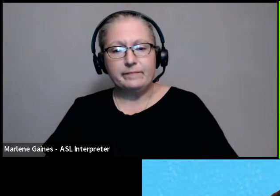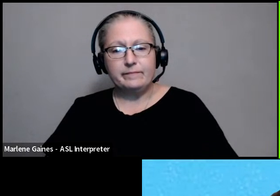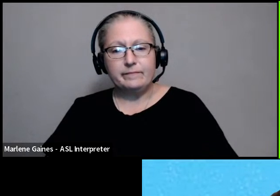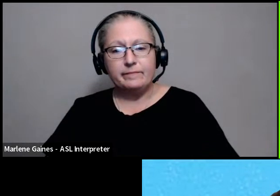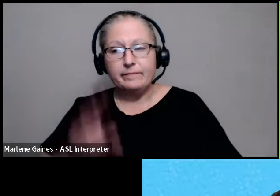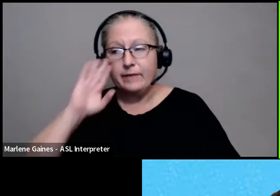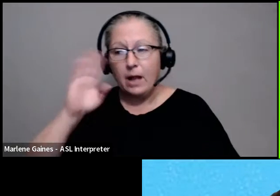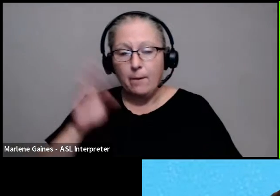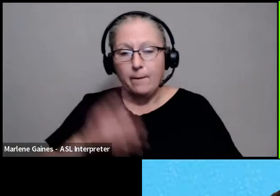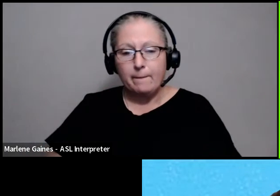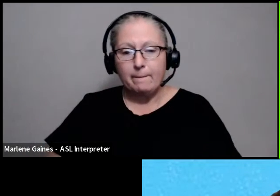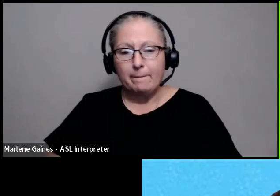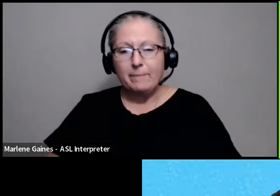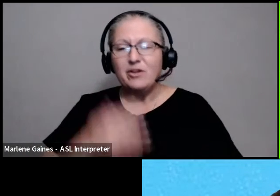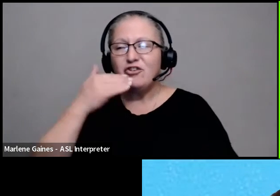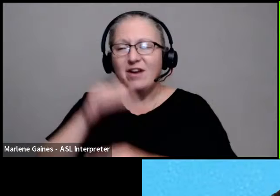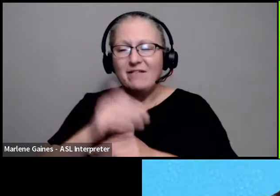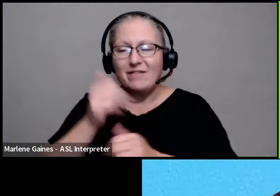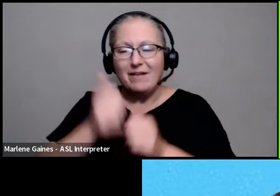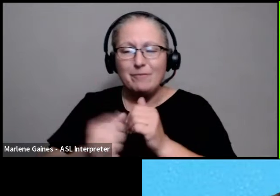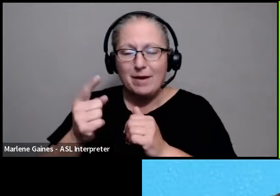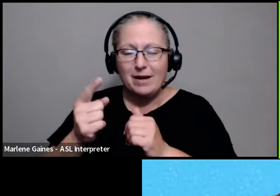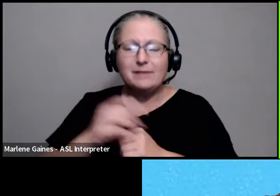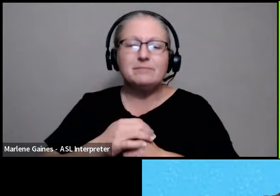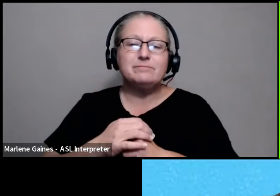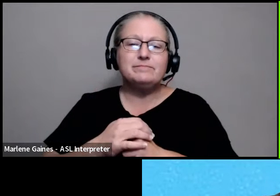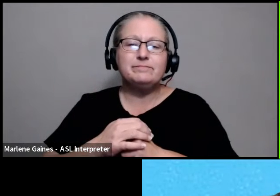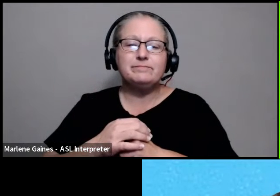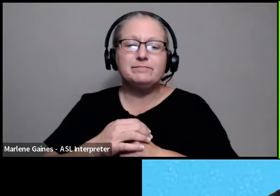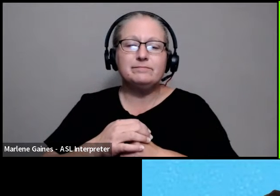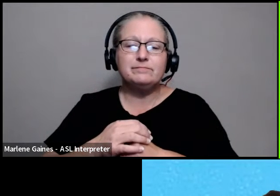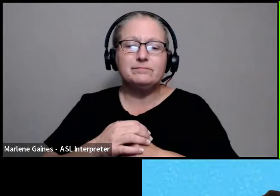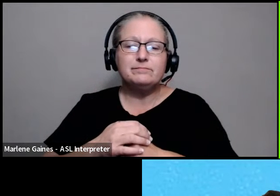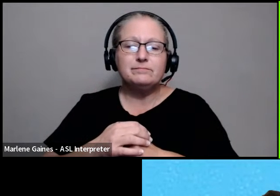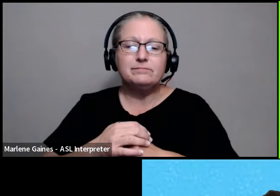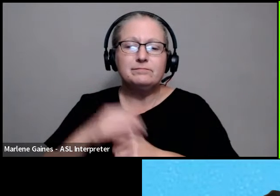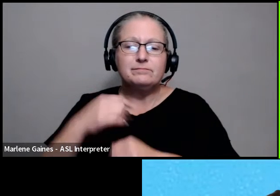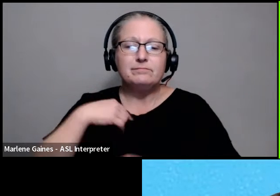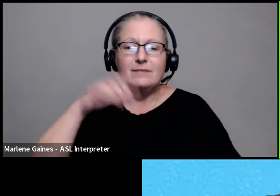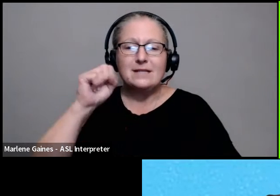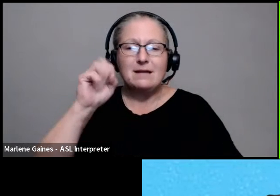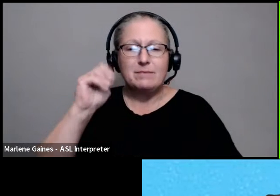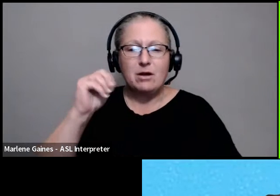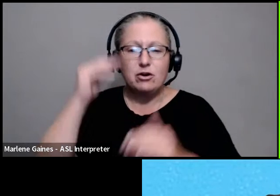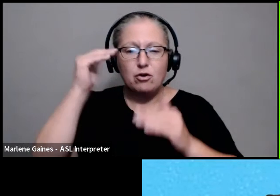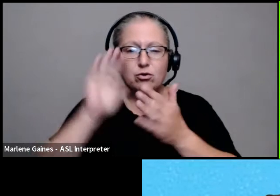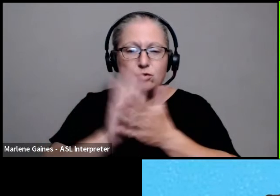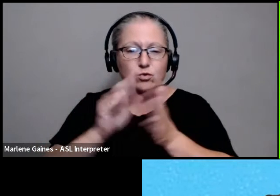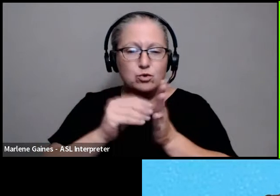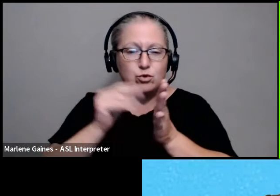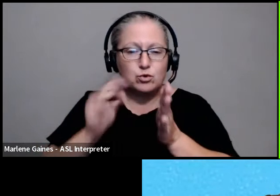Hello. Good afternoon, everybody. I'm a San Mateo Adult School student.